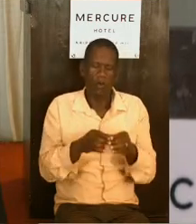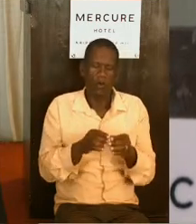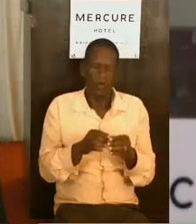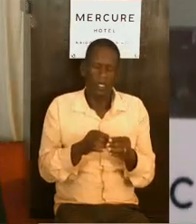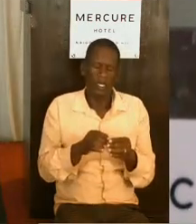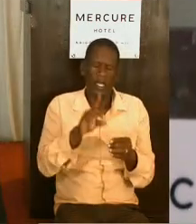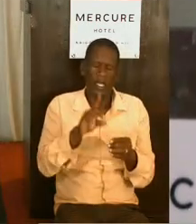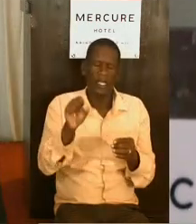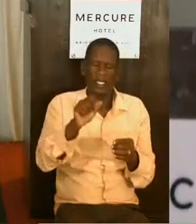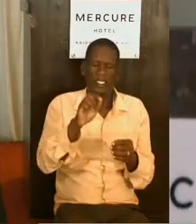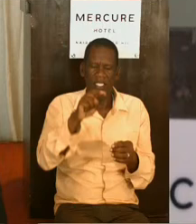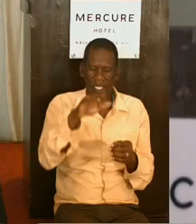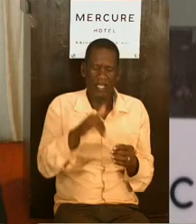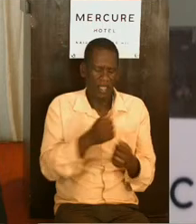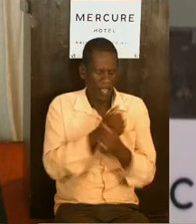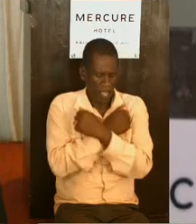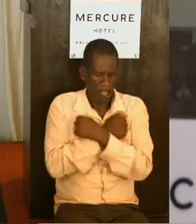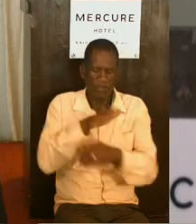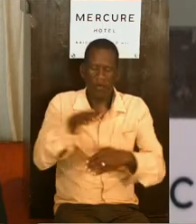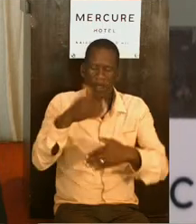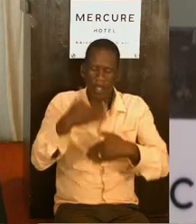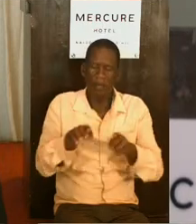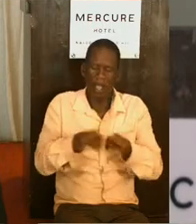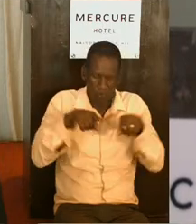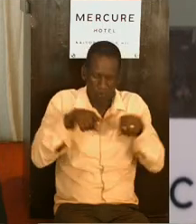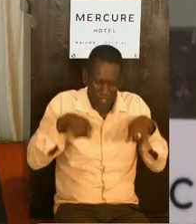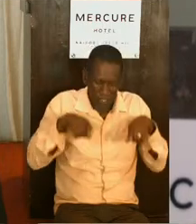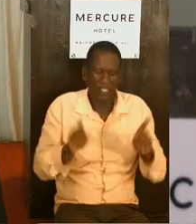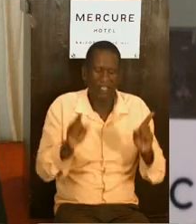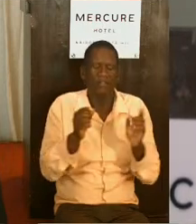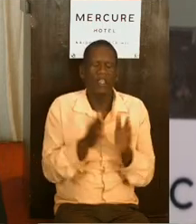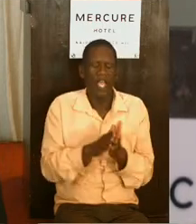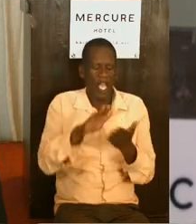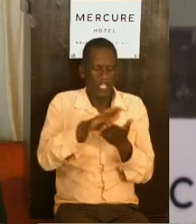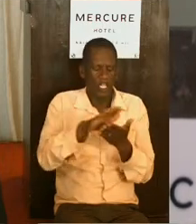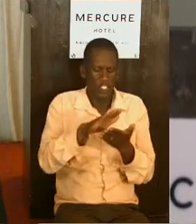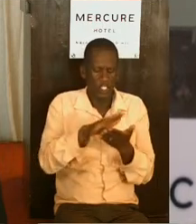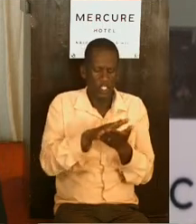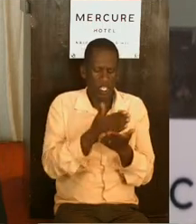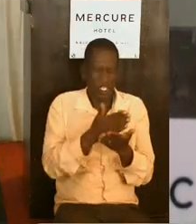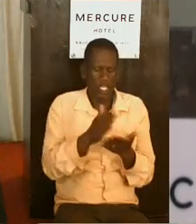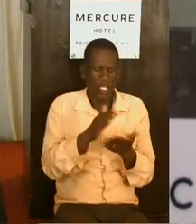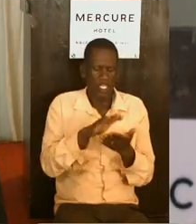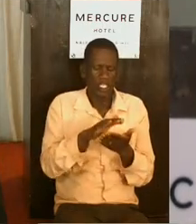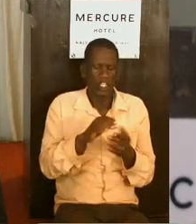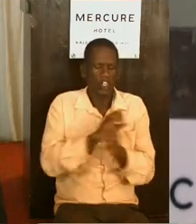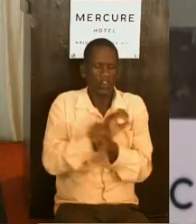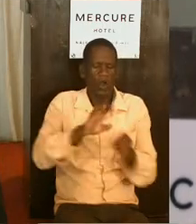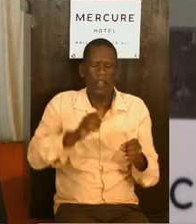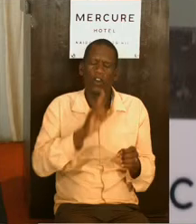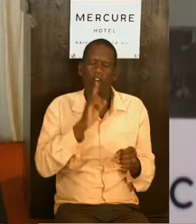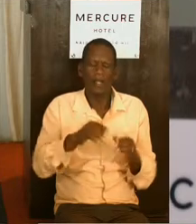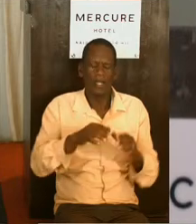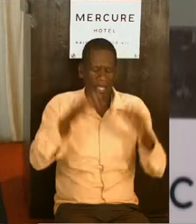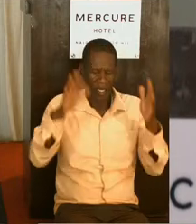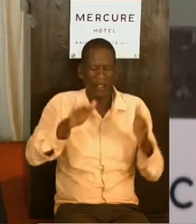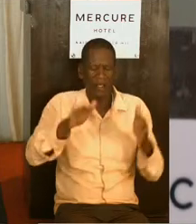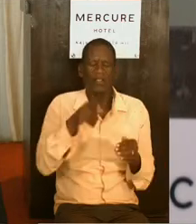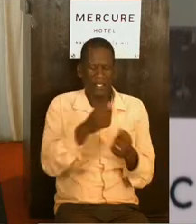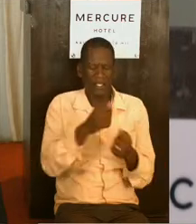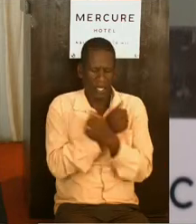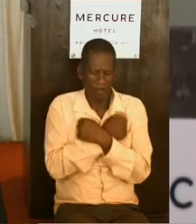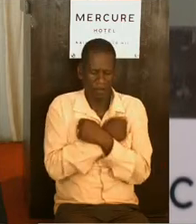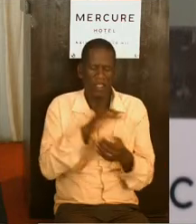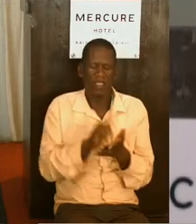destiny love your neighbor as yourself there is no other commandment greater than this